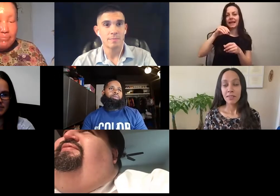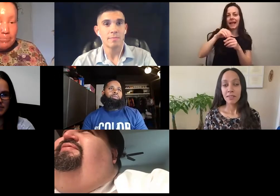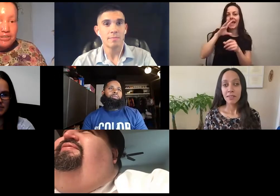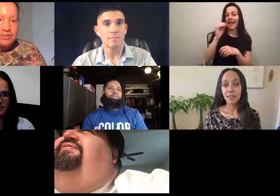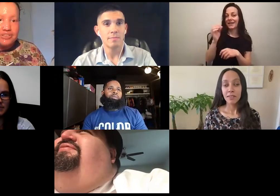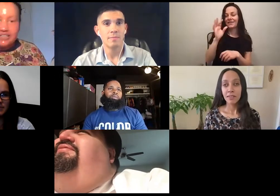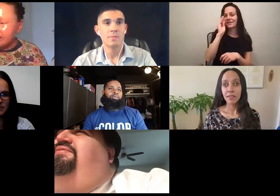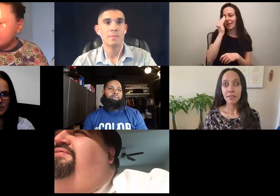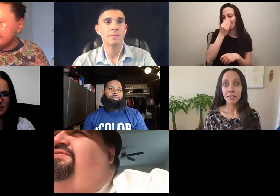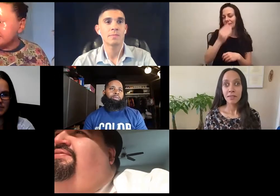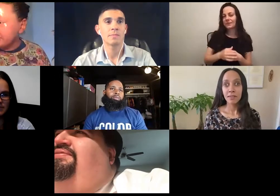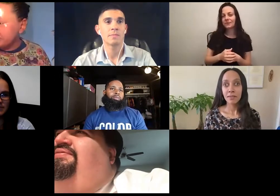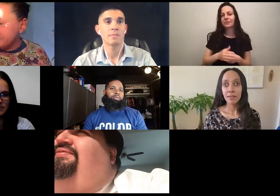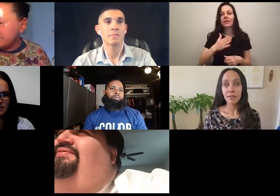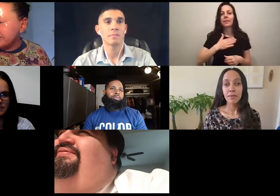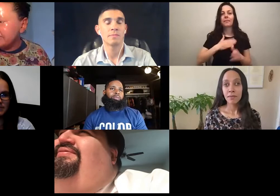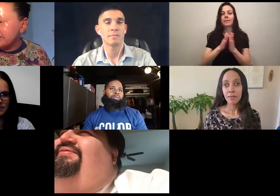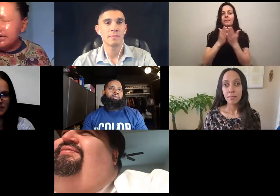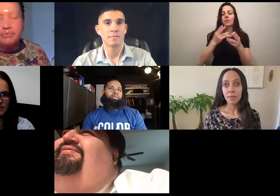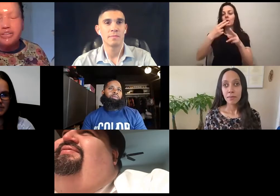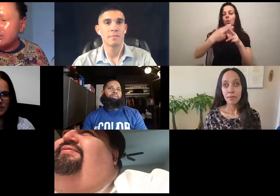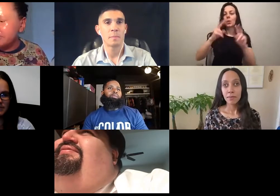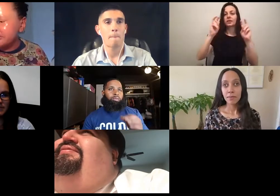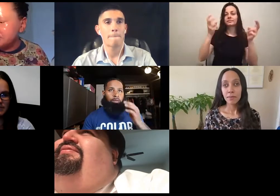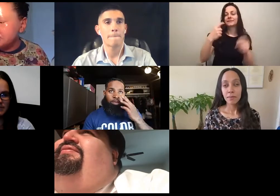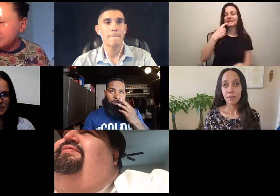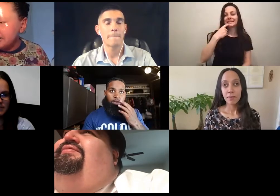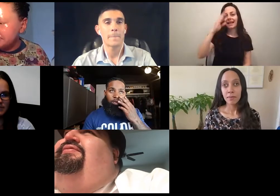And my book is called Say Hello. It has a photo of me on the cover and with an